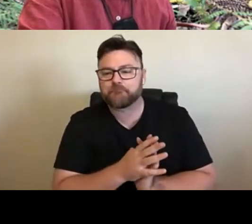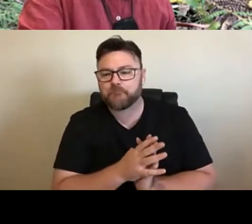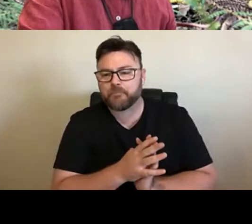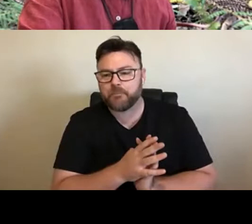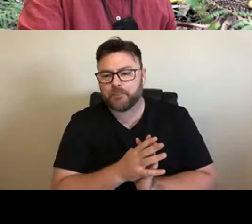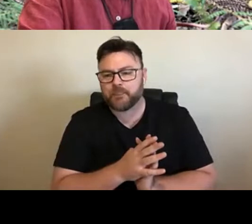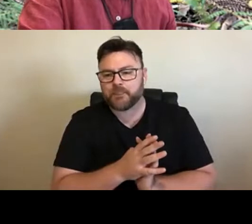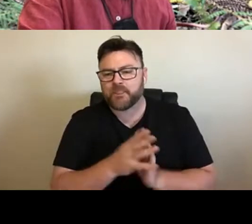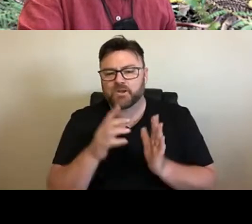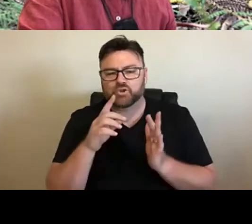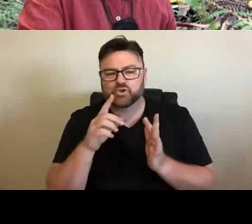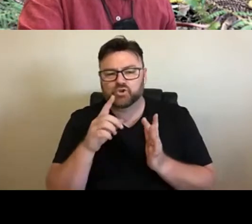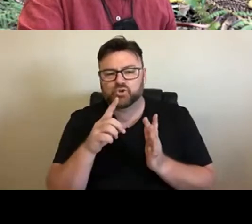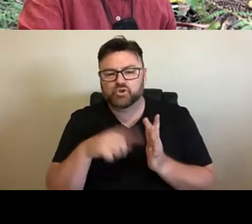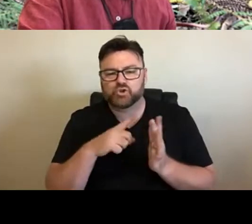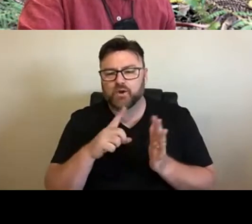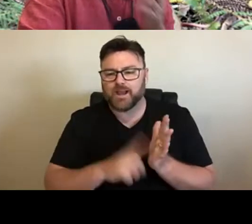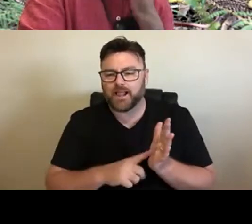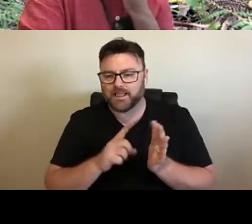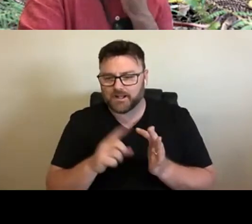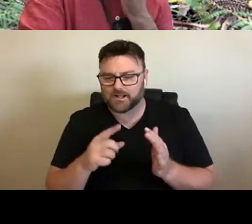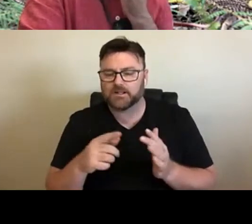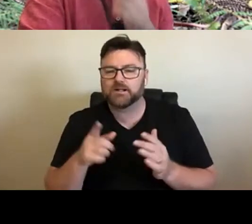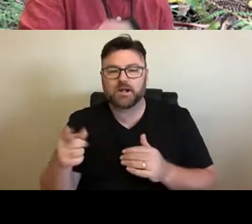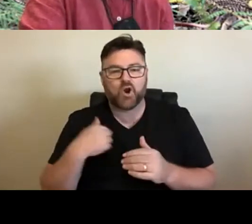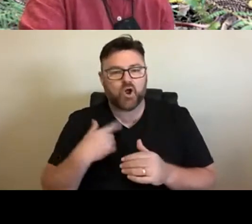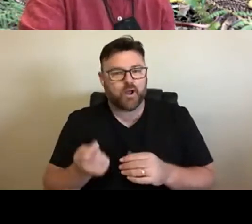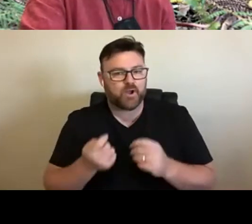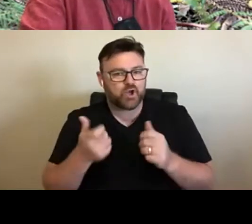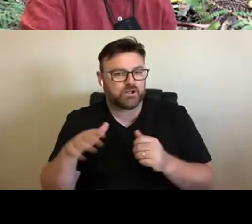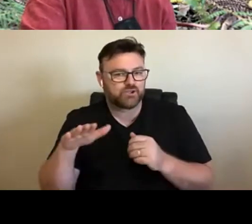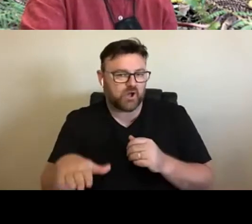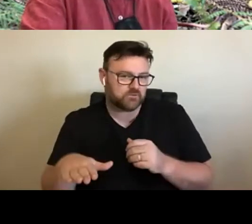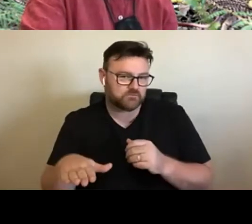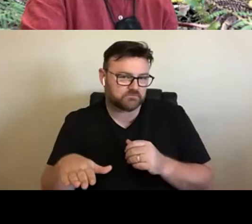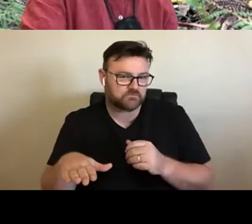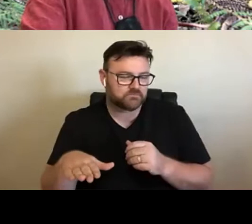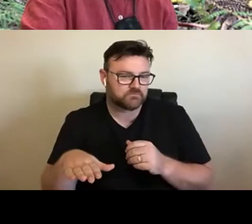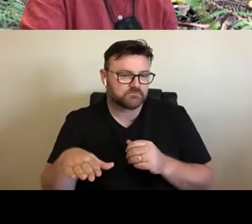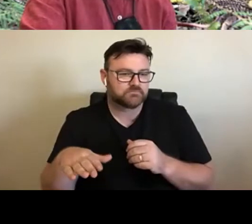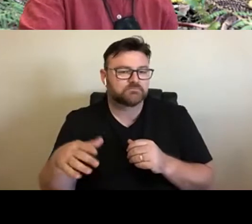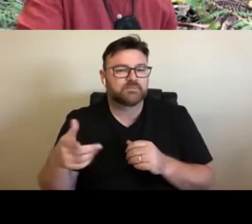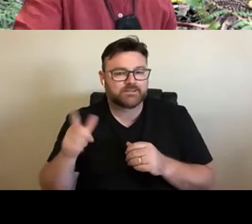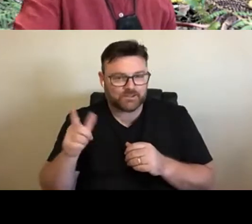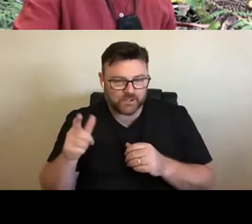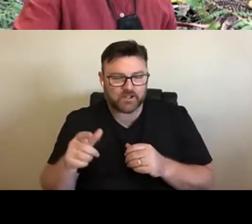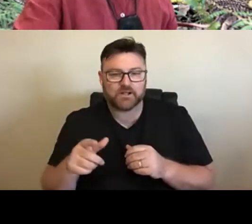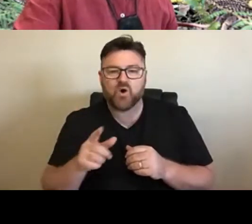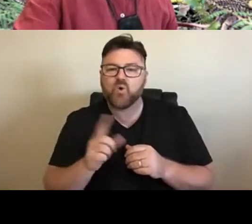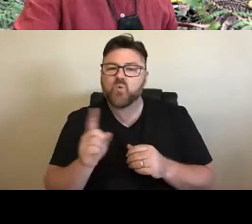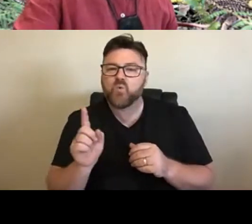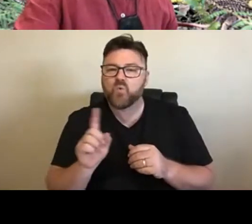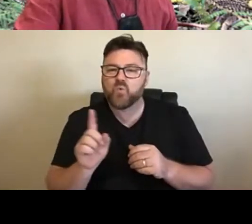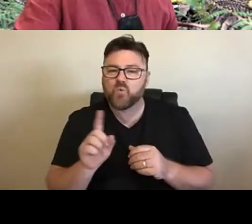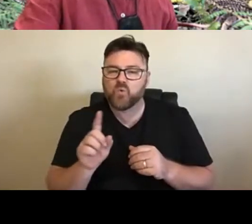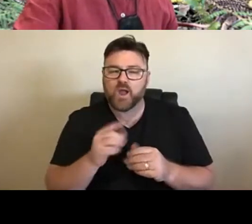Joel. Hi, Bronwyn. I'm an early childhood teacher and I love reading your books with children. What do you think is the place of education in